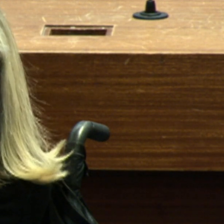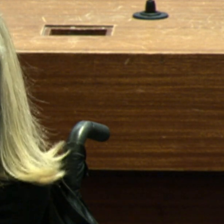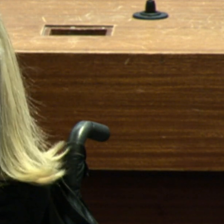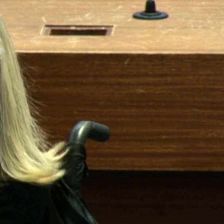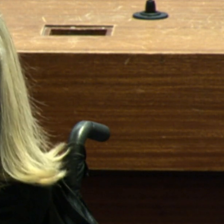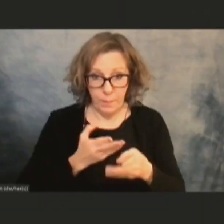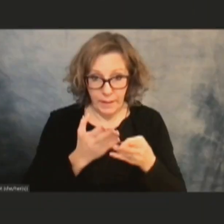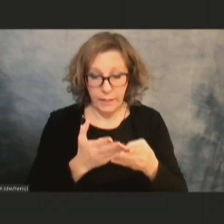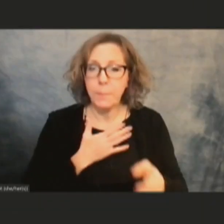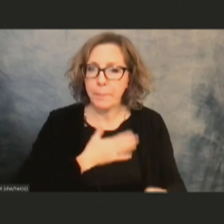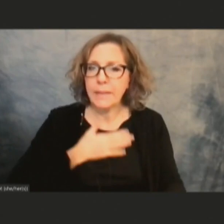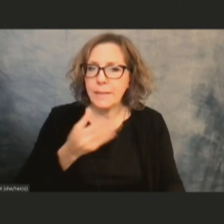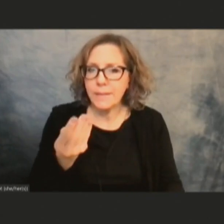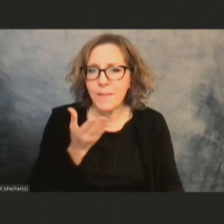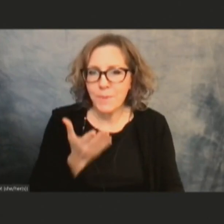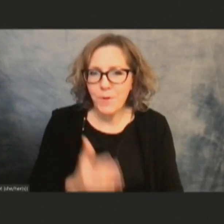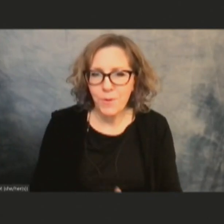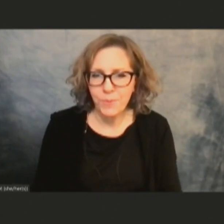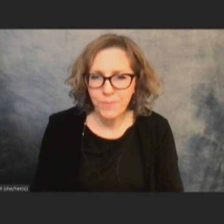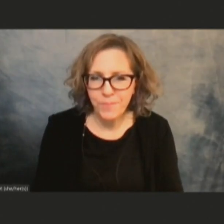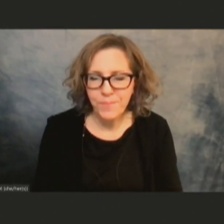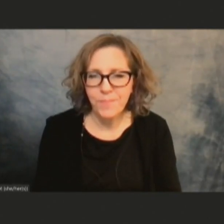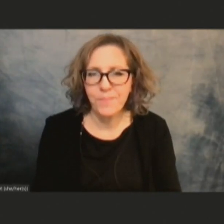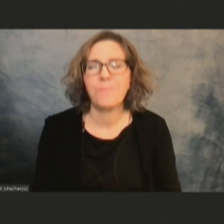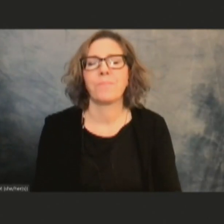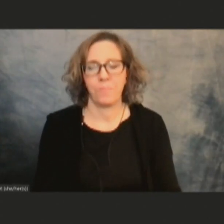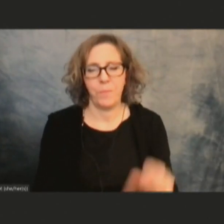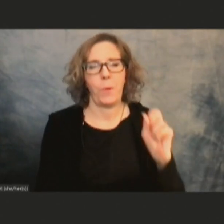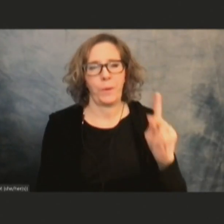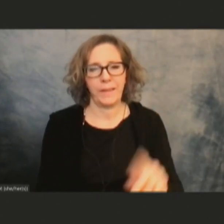well. Okay, cool.